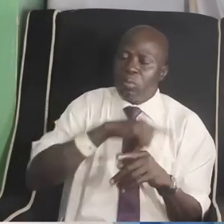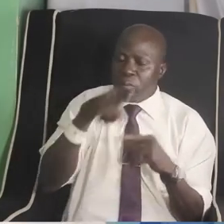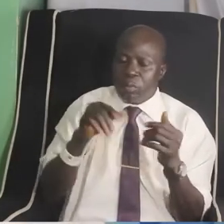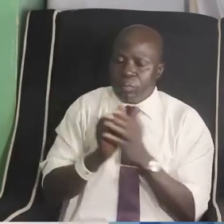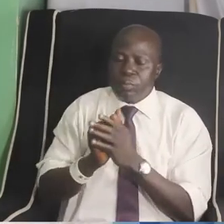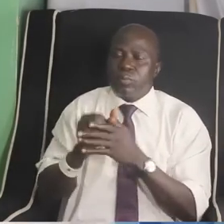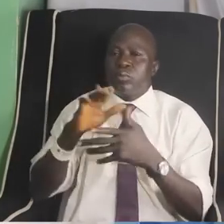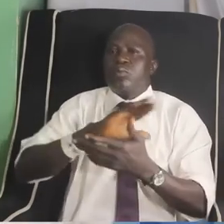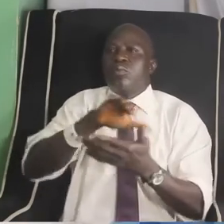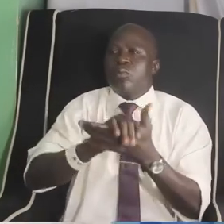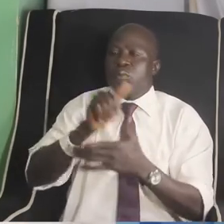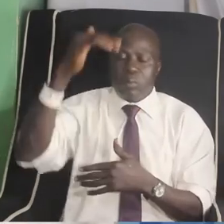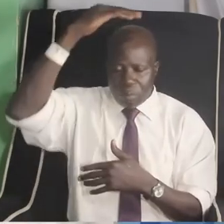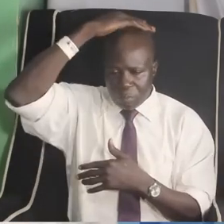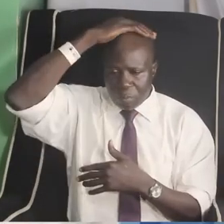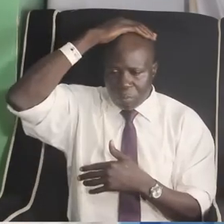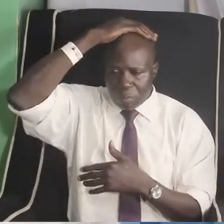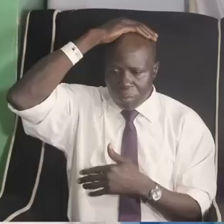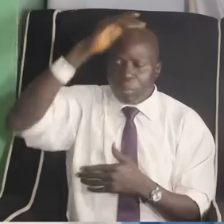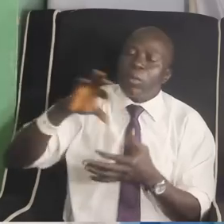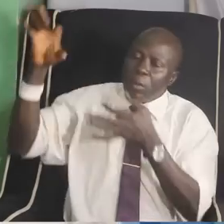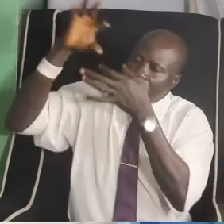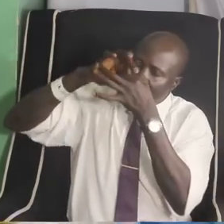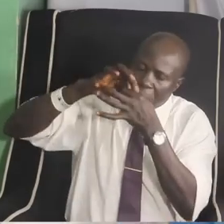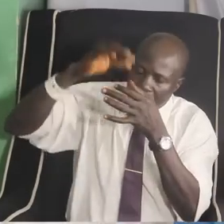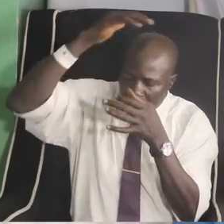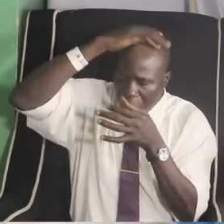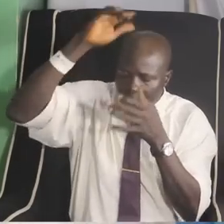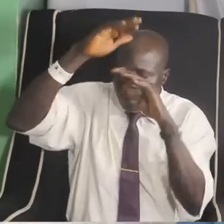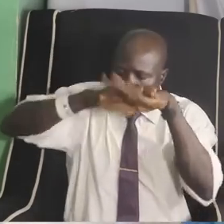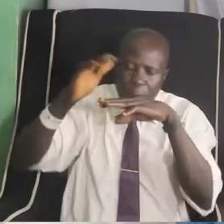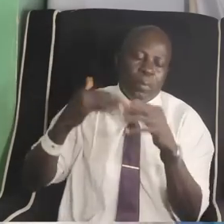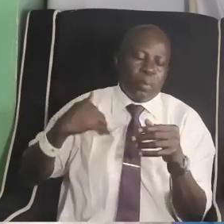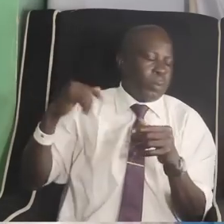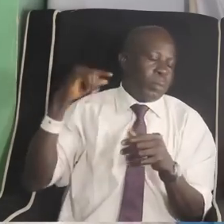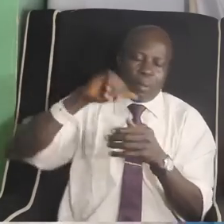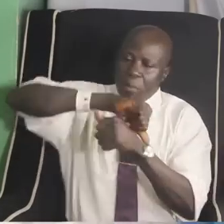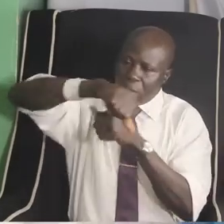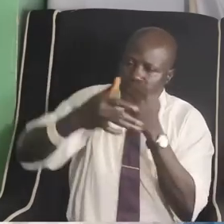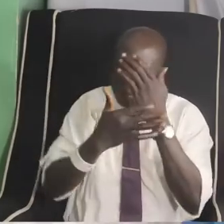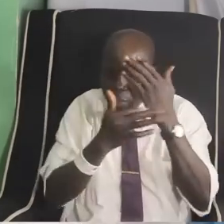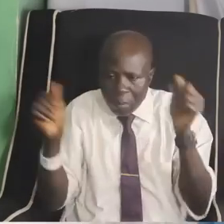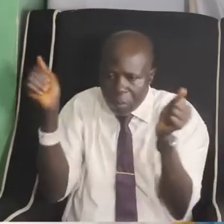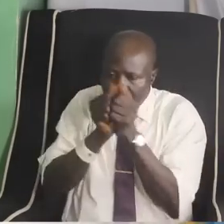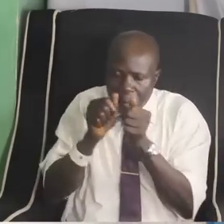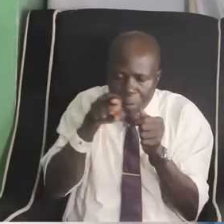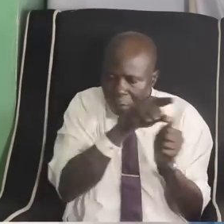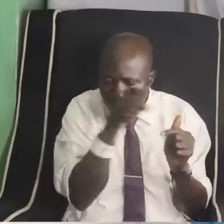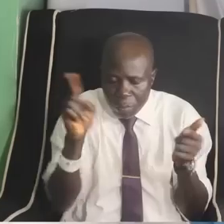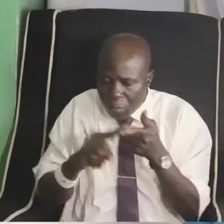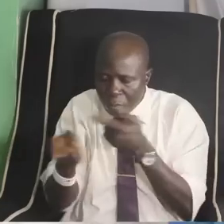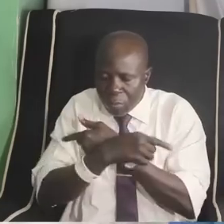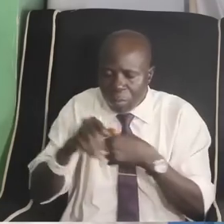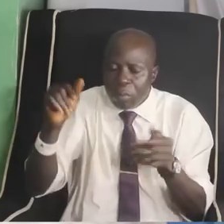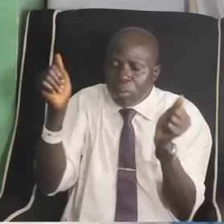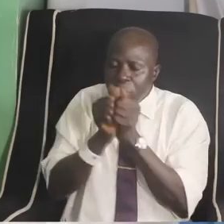Because virtue is coming out of sorry. You. Put your hands on your head. Connect to what I connect anointing upon me. Mo connect I connect it with you today.